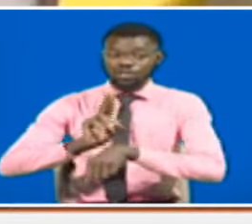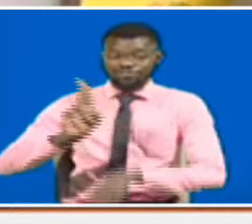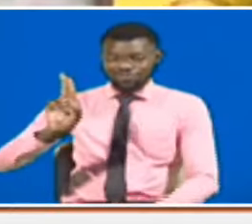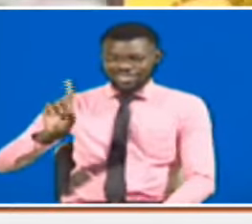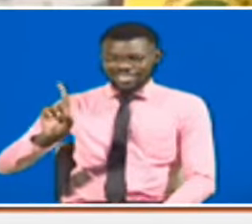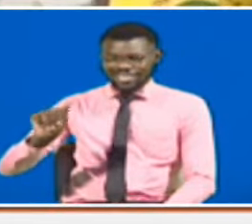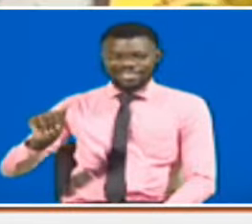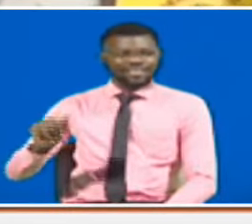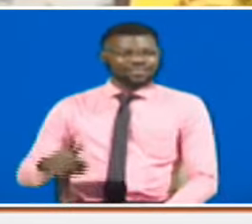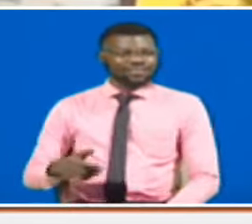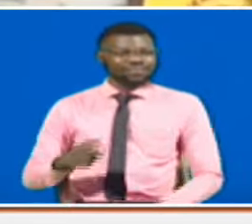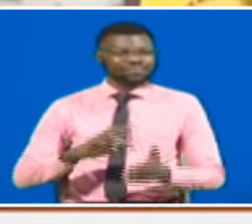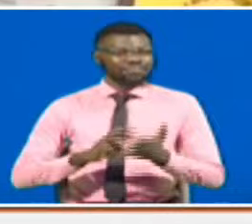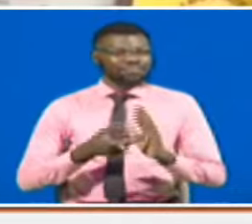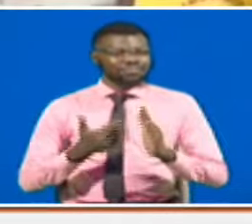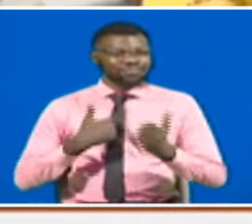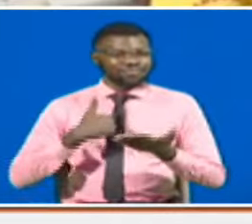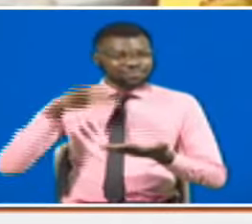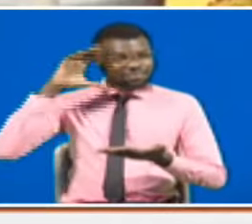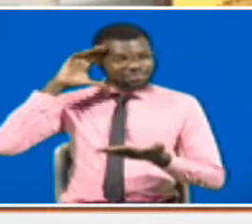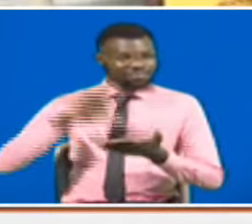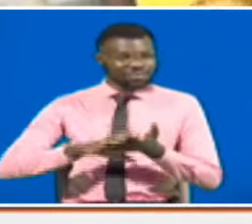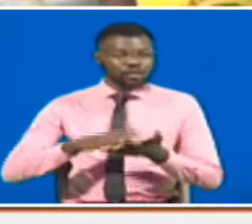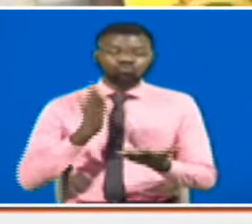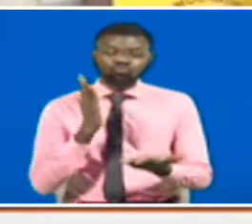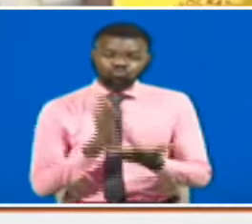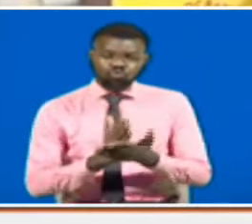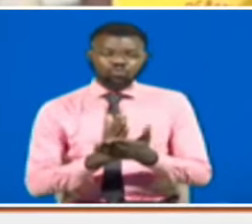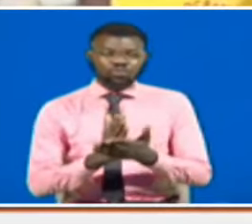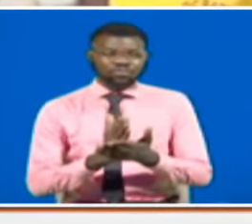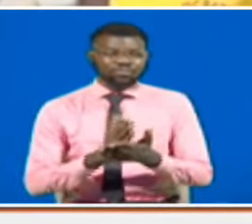Joining UDA confirms my belief that the party is a national party